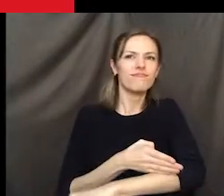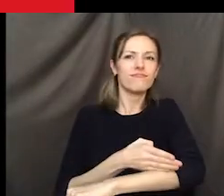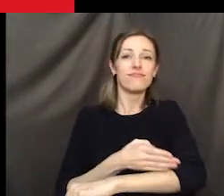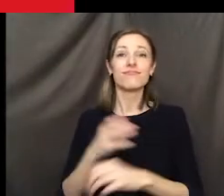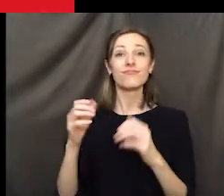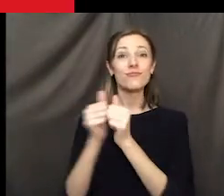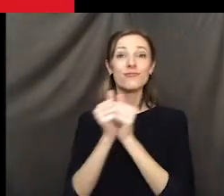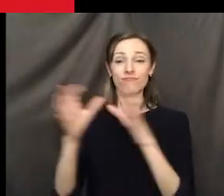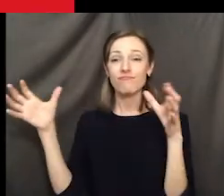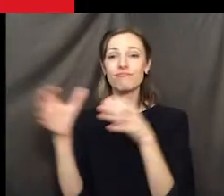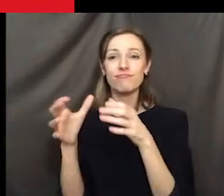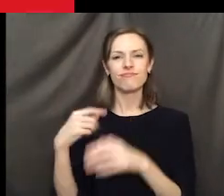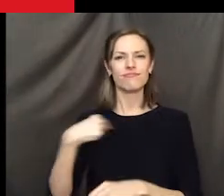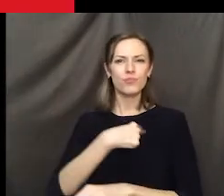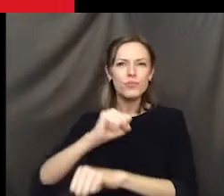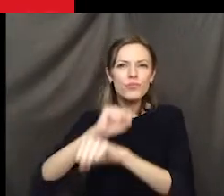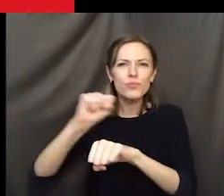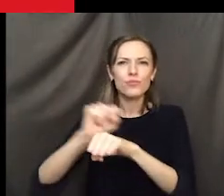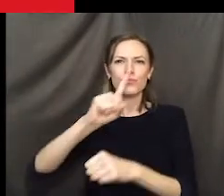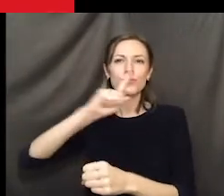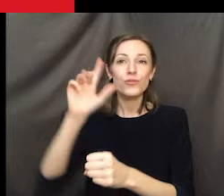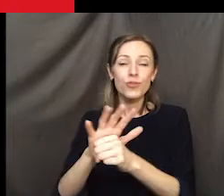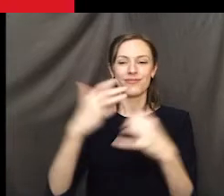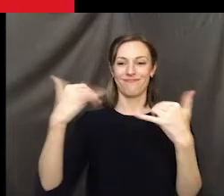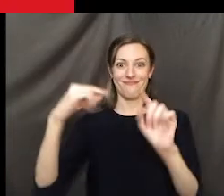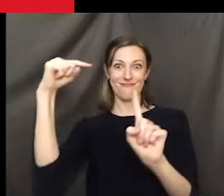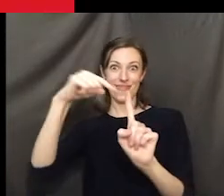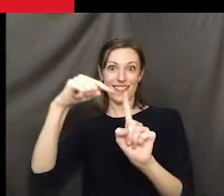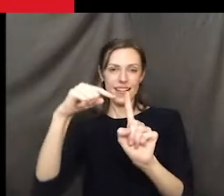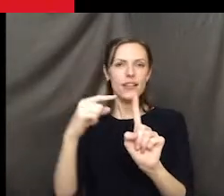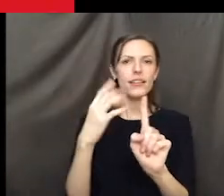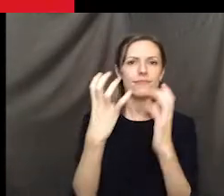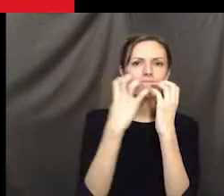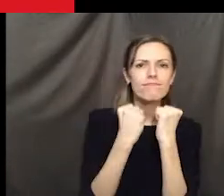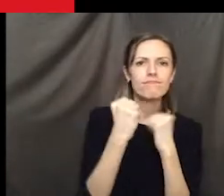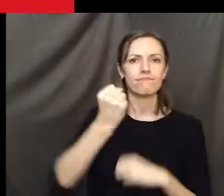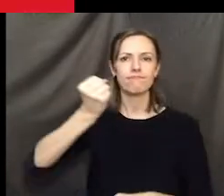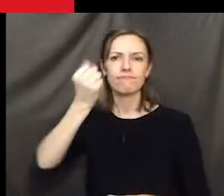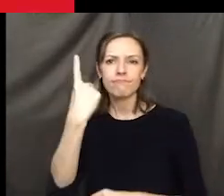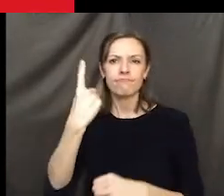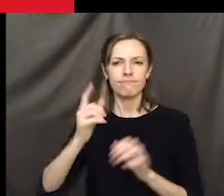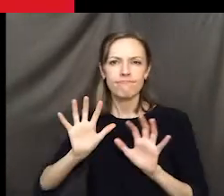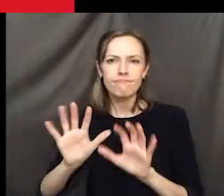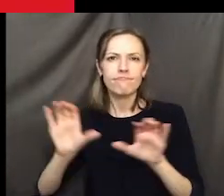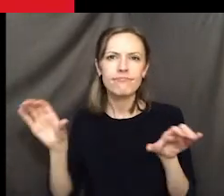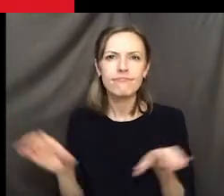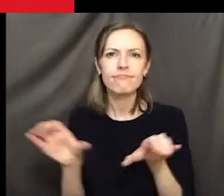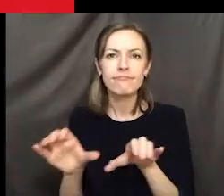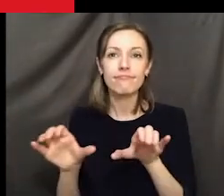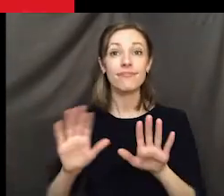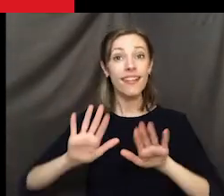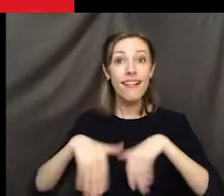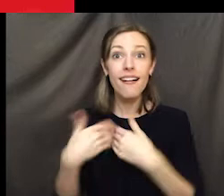upon. We do this by putting early childhood development and quality education on the global agenda in order to make playful learning a reality.